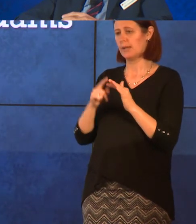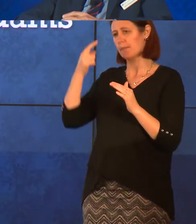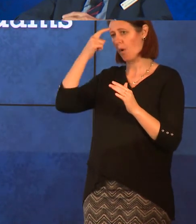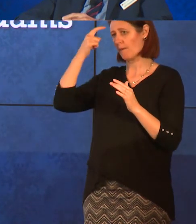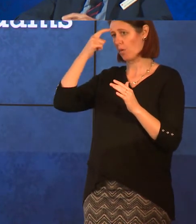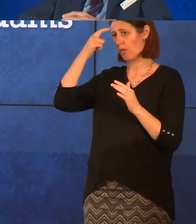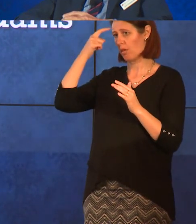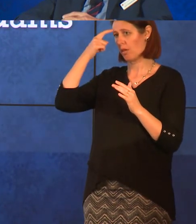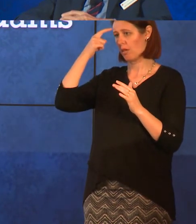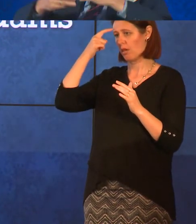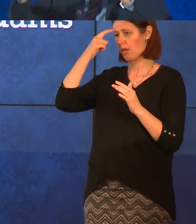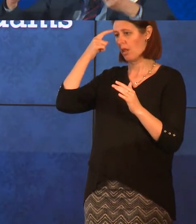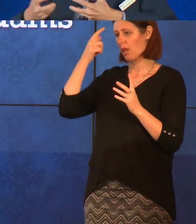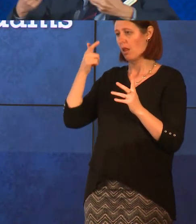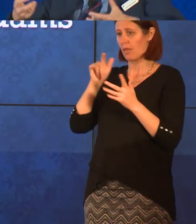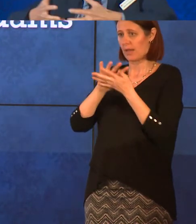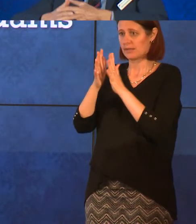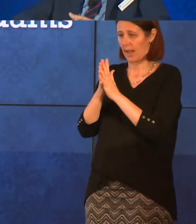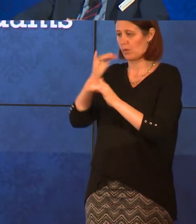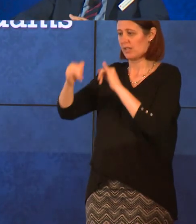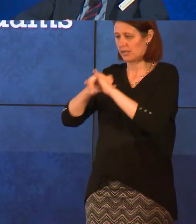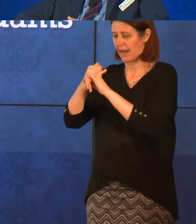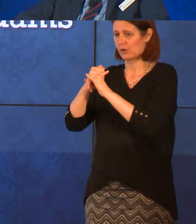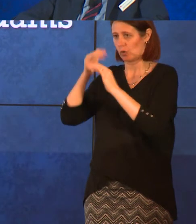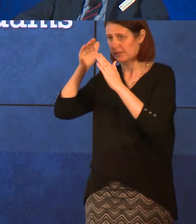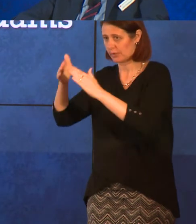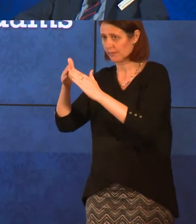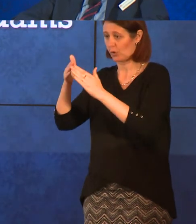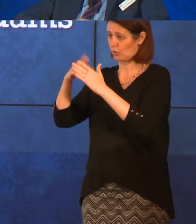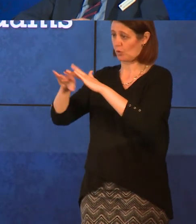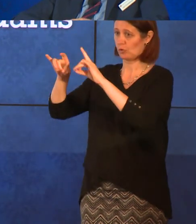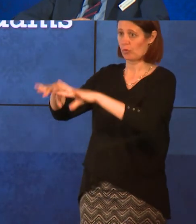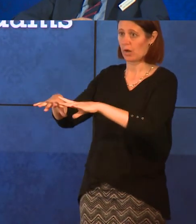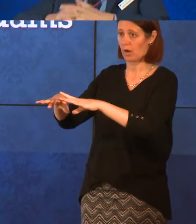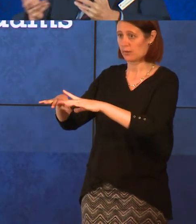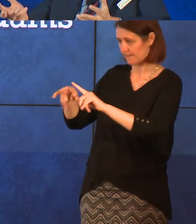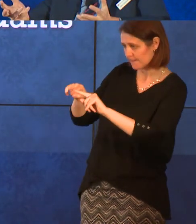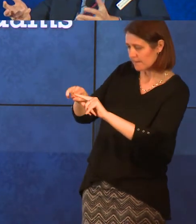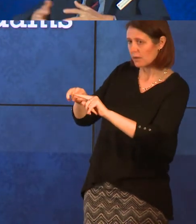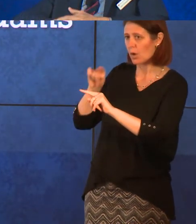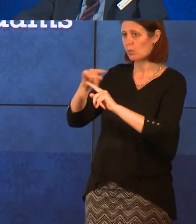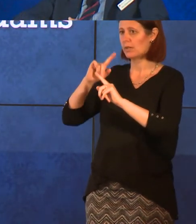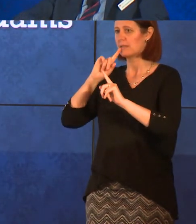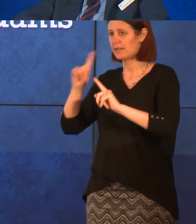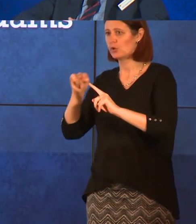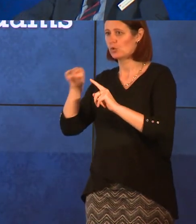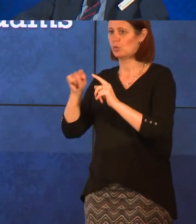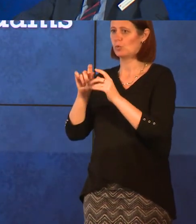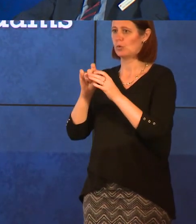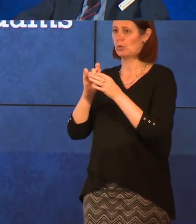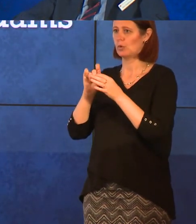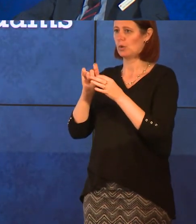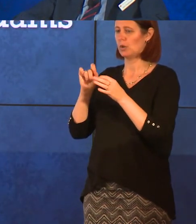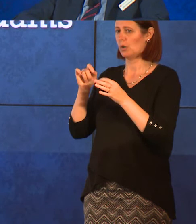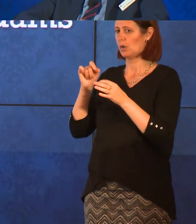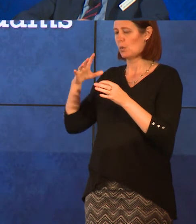that that's the way in which international attention is focused on Australia, where we are said to be not compliant with our